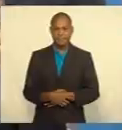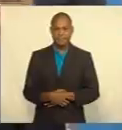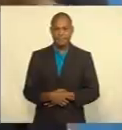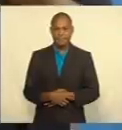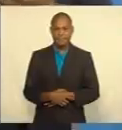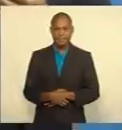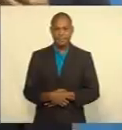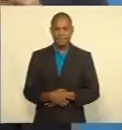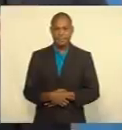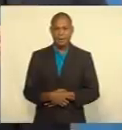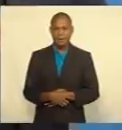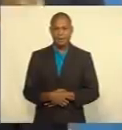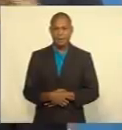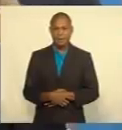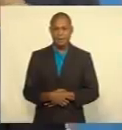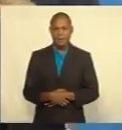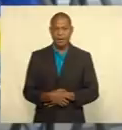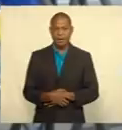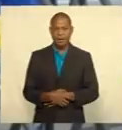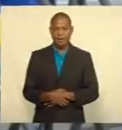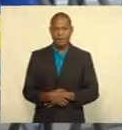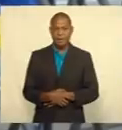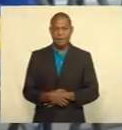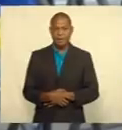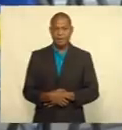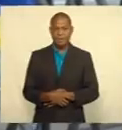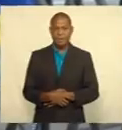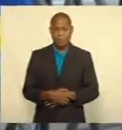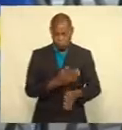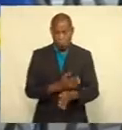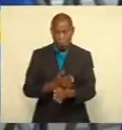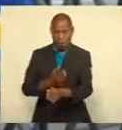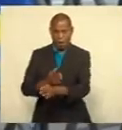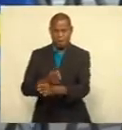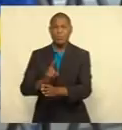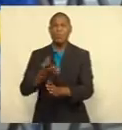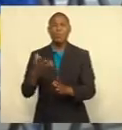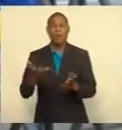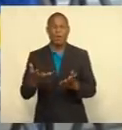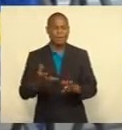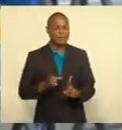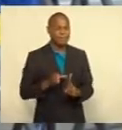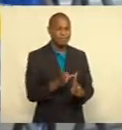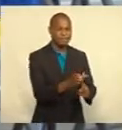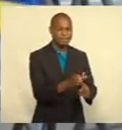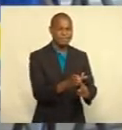as a maid and who contracted the virus while working in the quarantine facility.